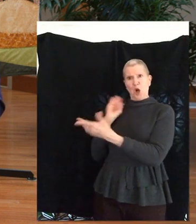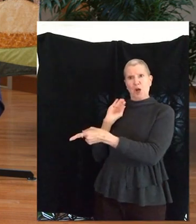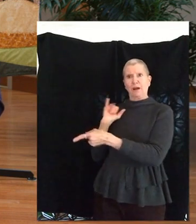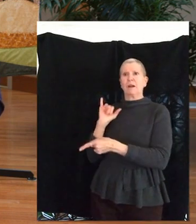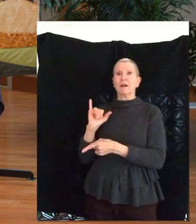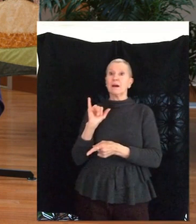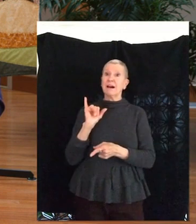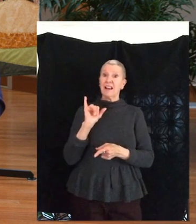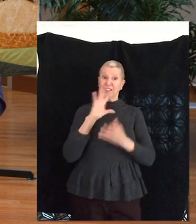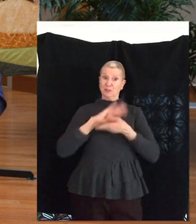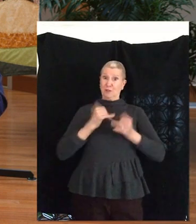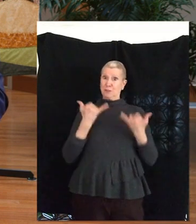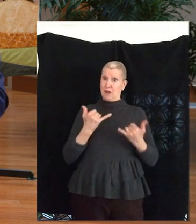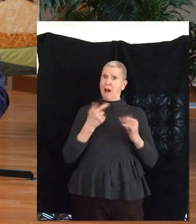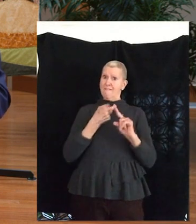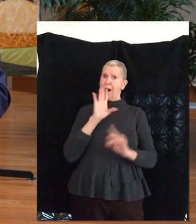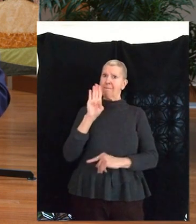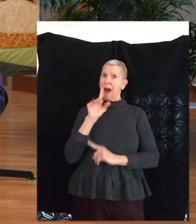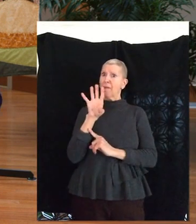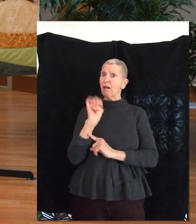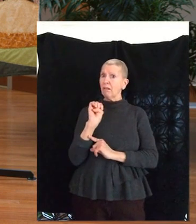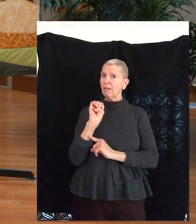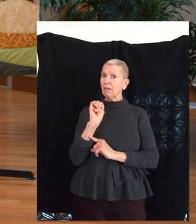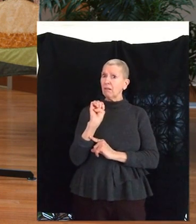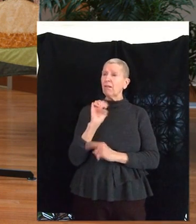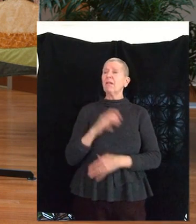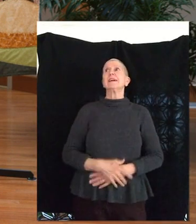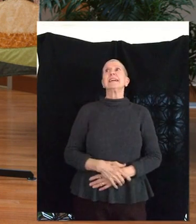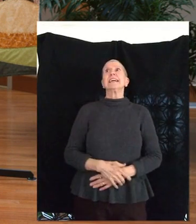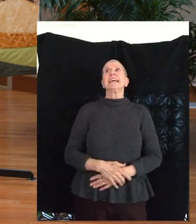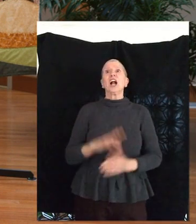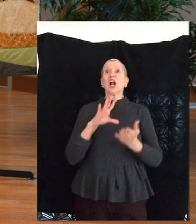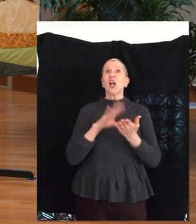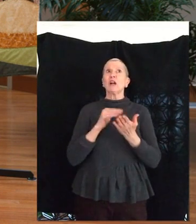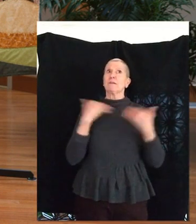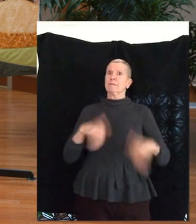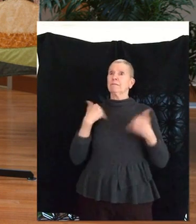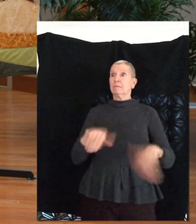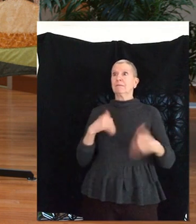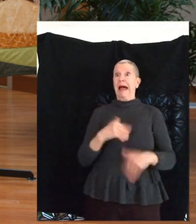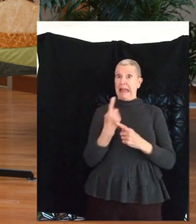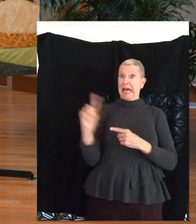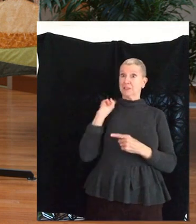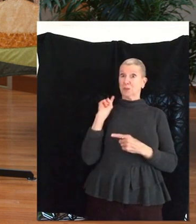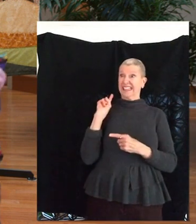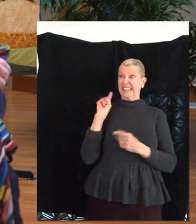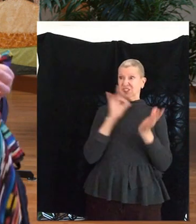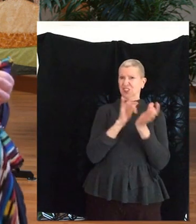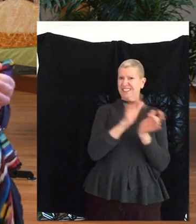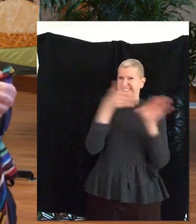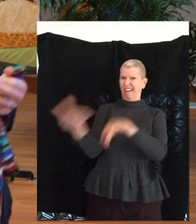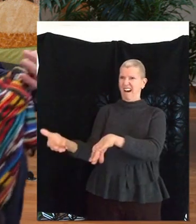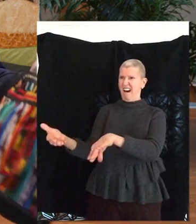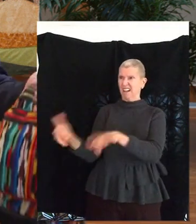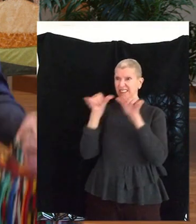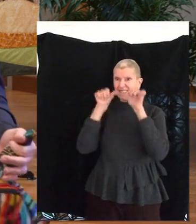Bible stories for today are about, well, first of all, Jesus didn't stay dead last week. Oh my